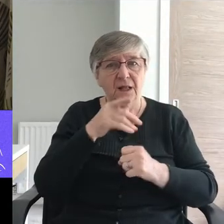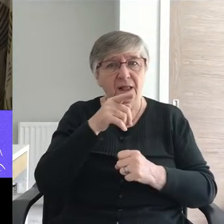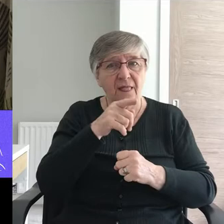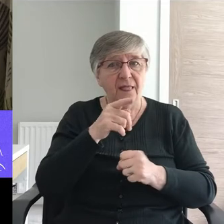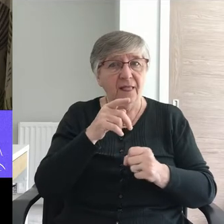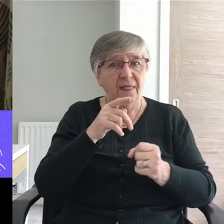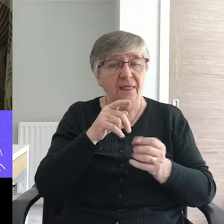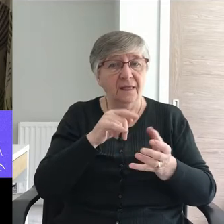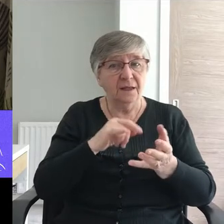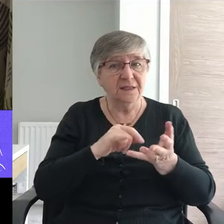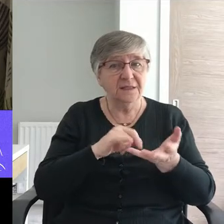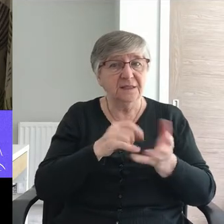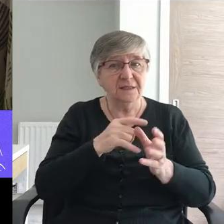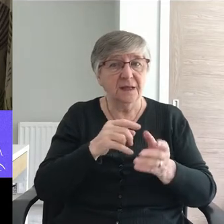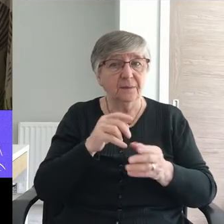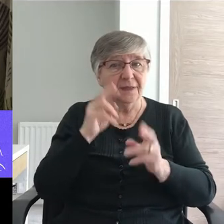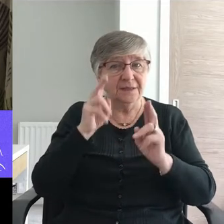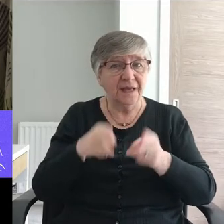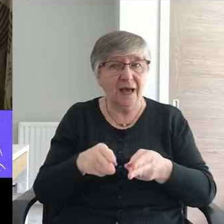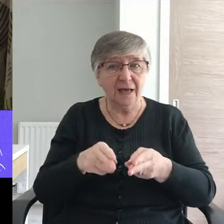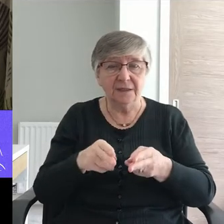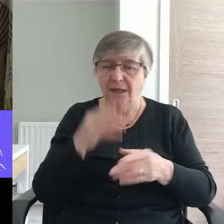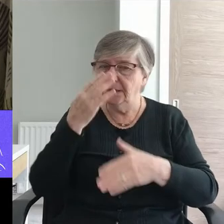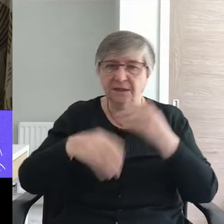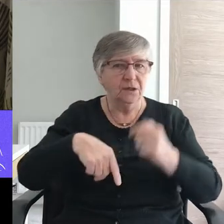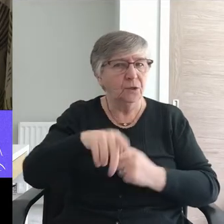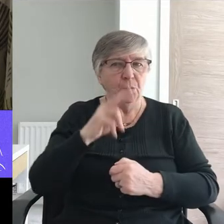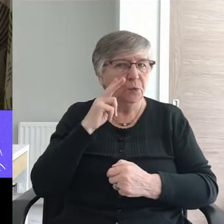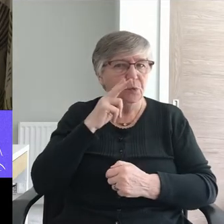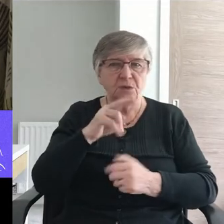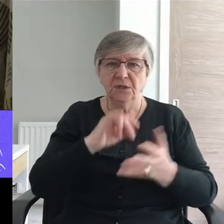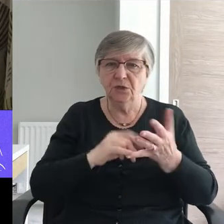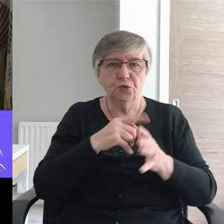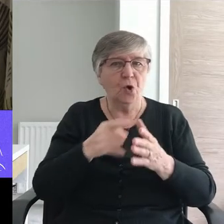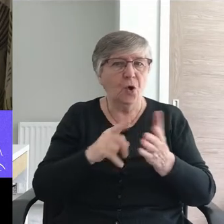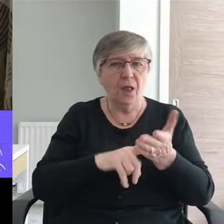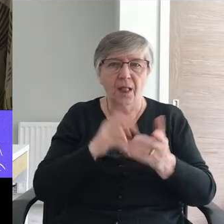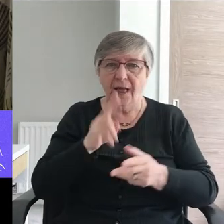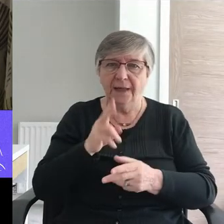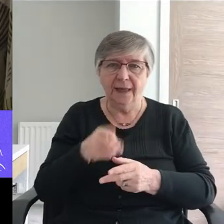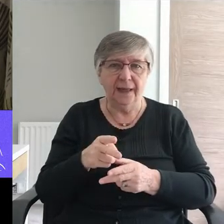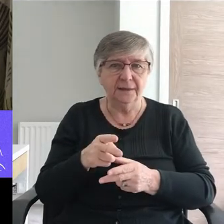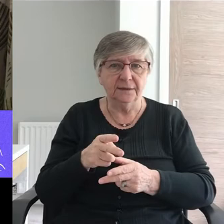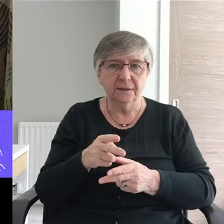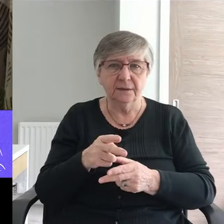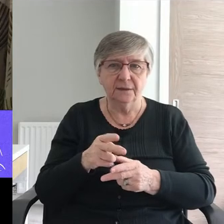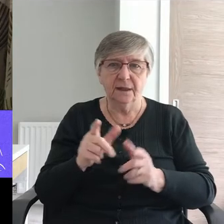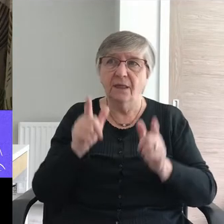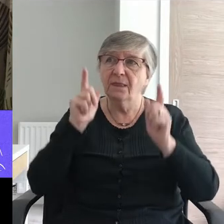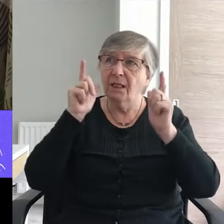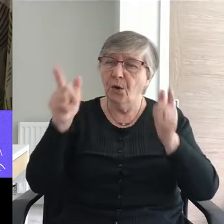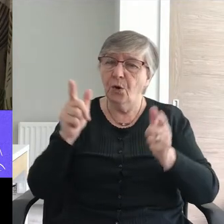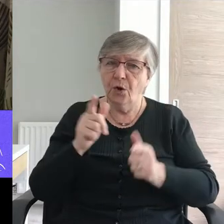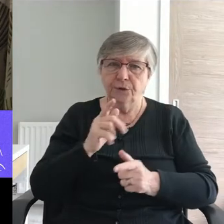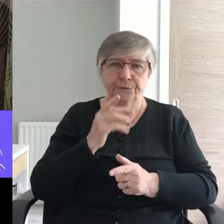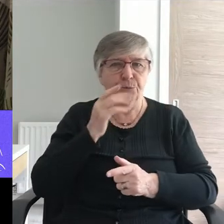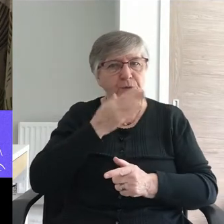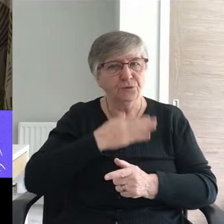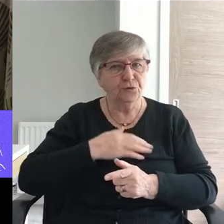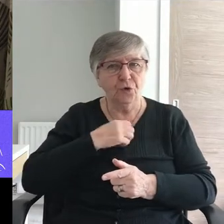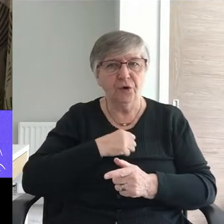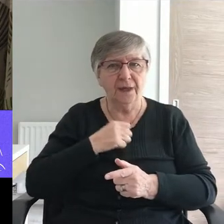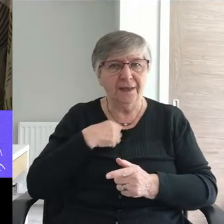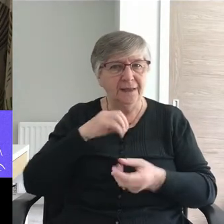Samuel died, he did not go to see Saul again, though Samuel mourned for him, and the Lord regretted that he had made